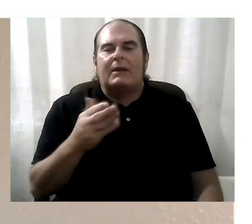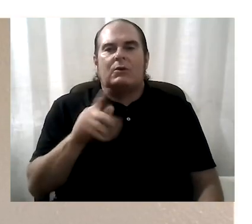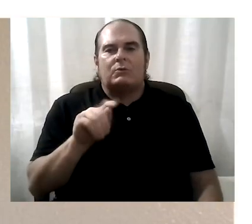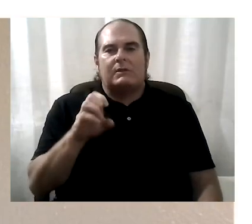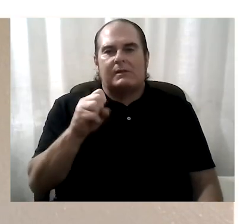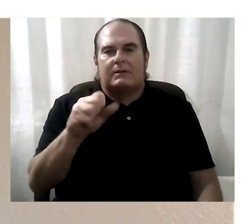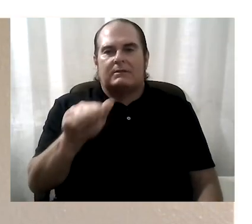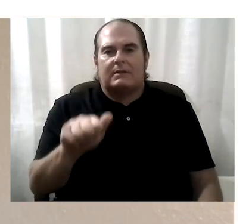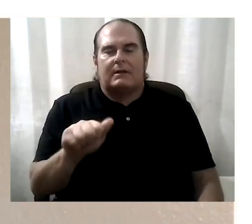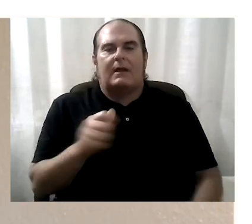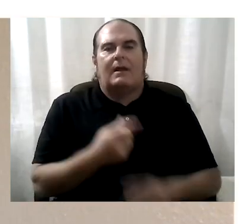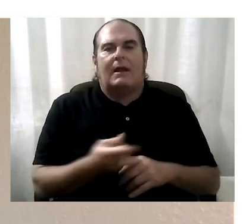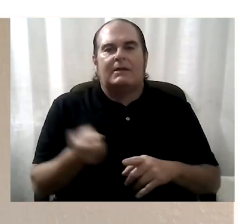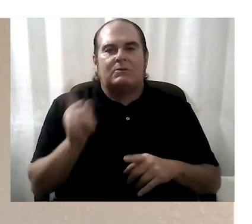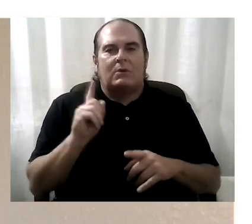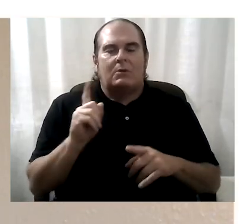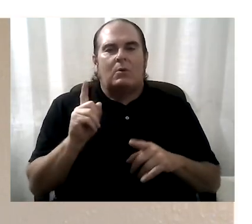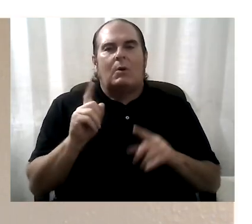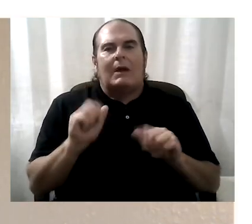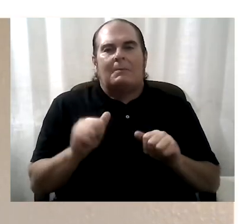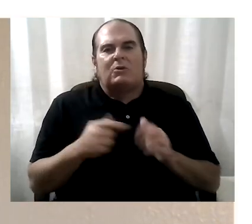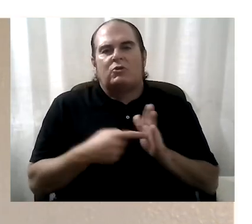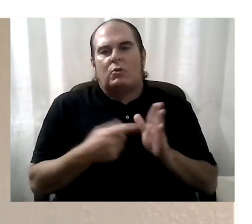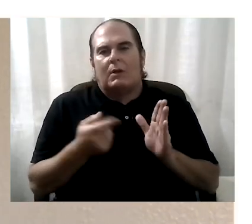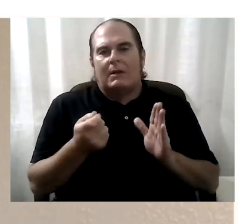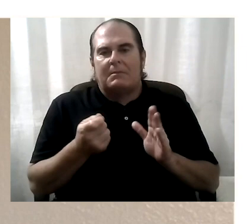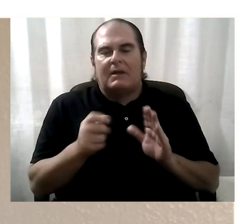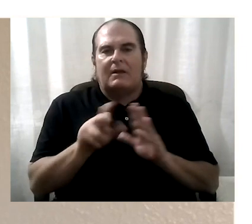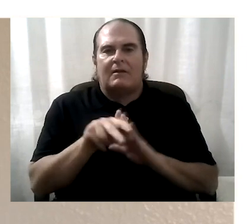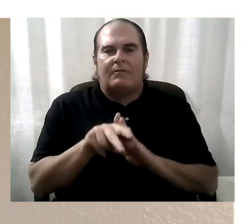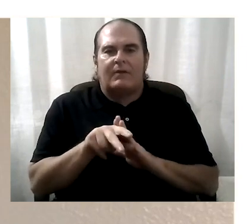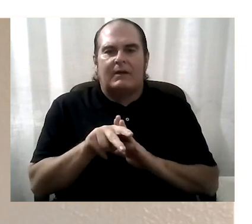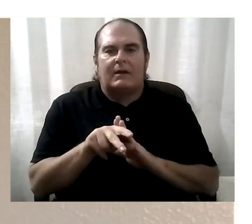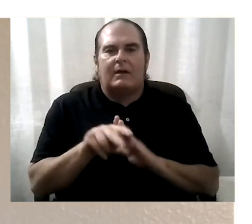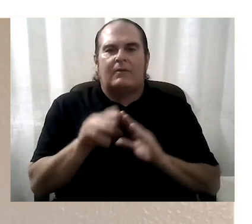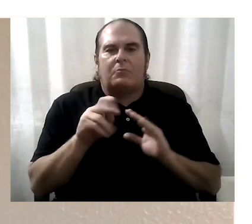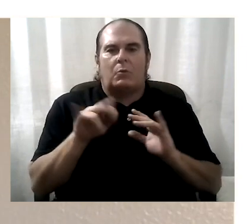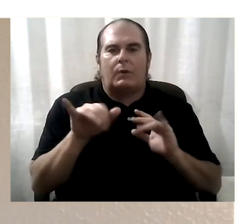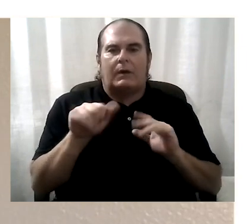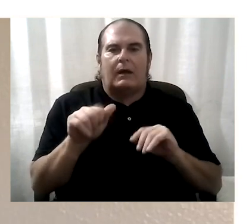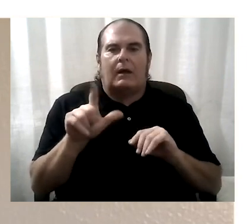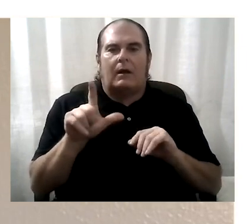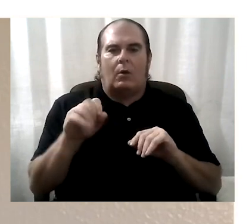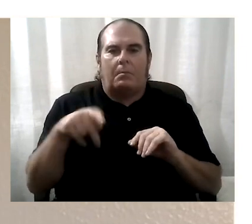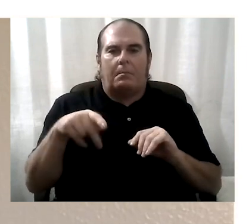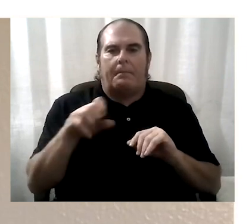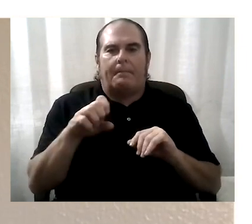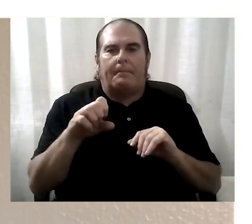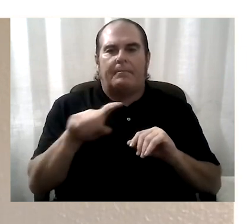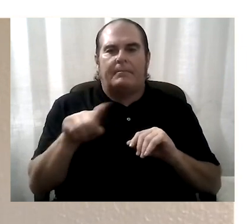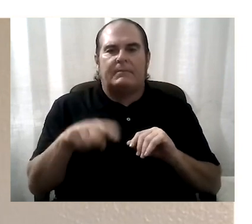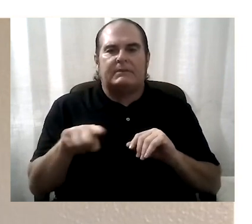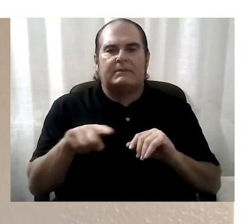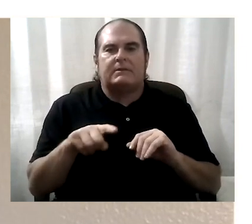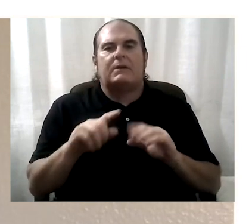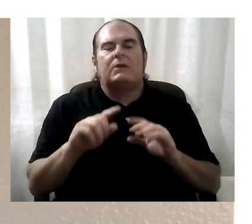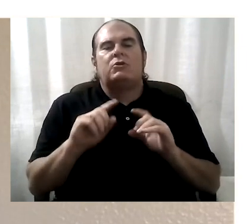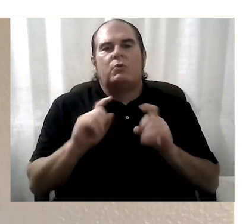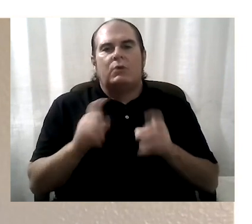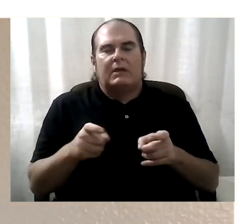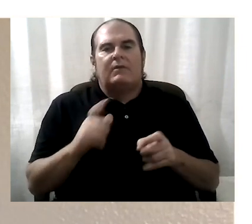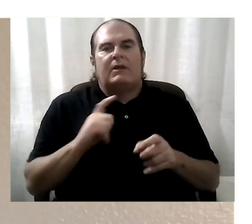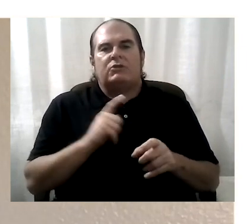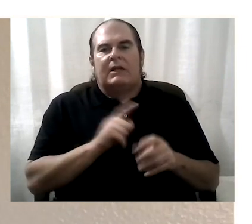Tessa. So last week we were able to show you a little bit of the video of Renee Lopez giving her tips on how to give memorable